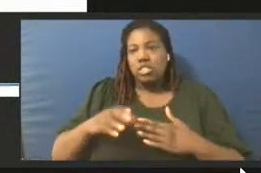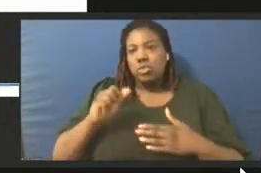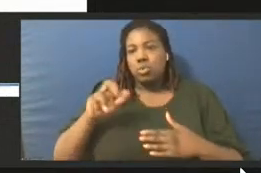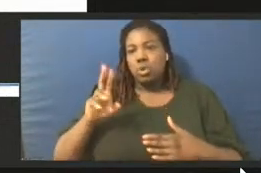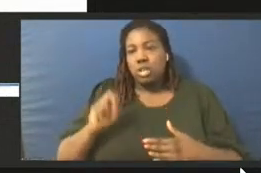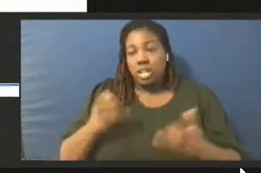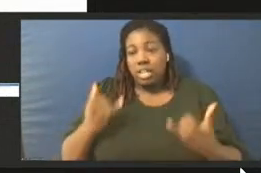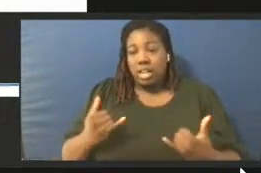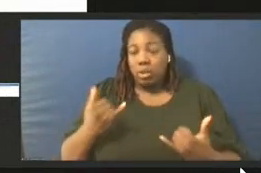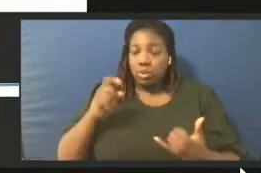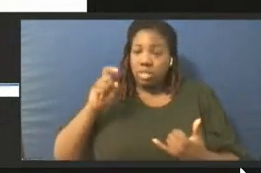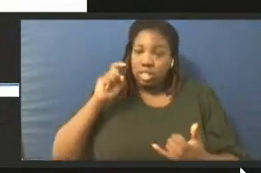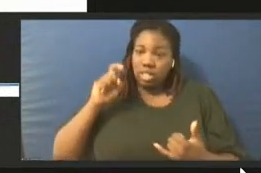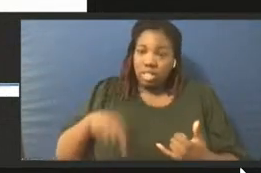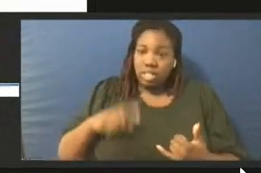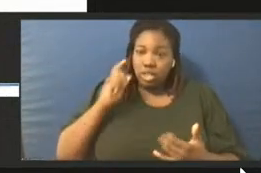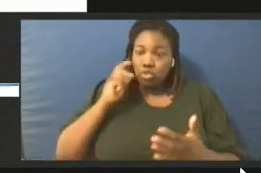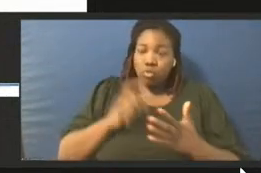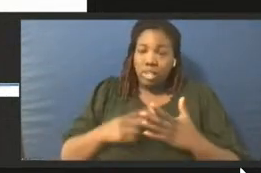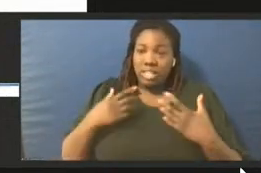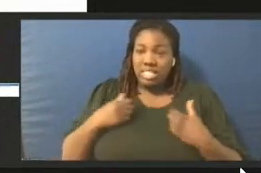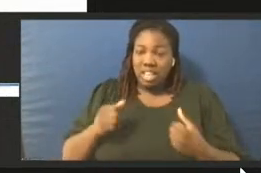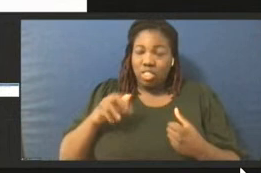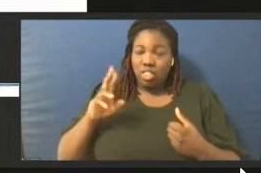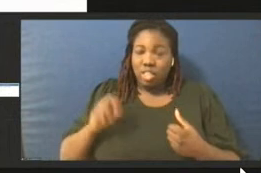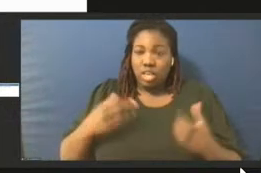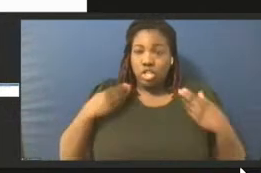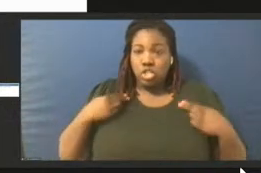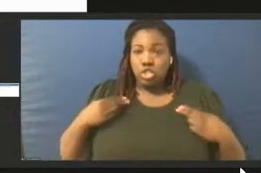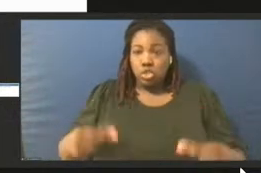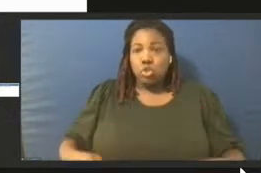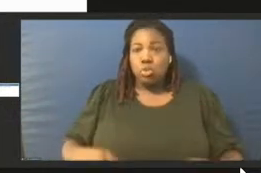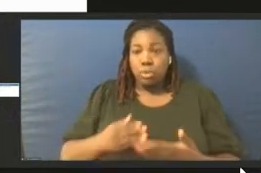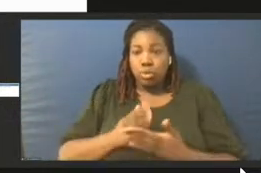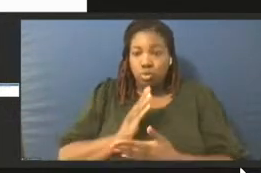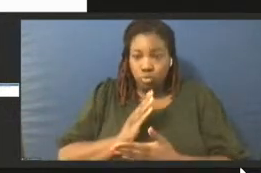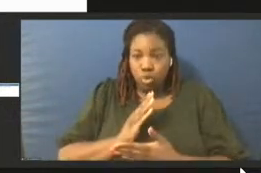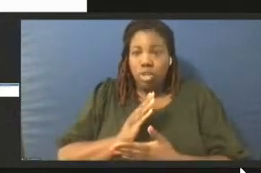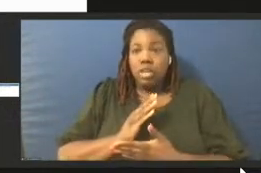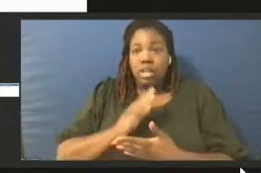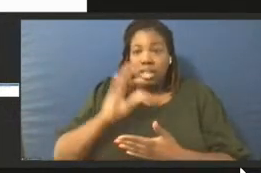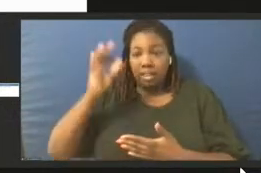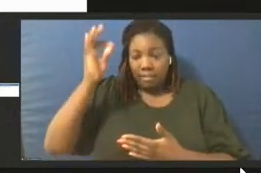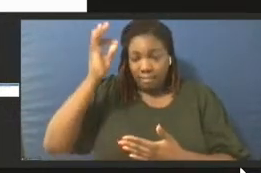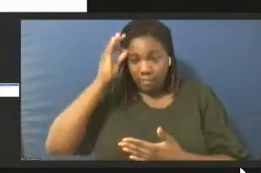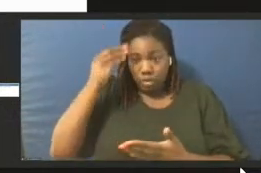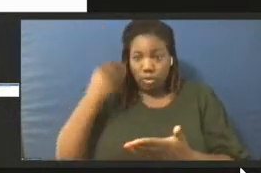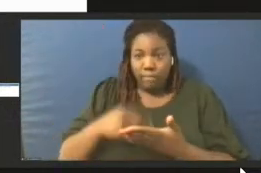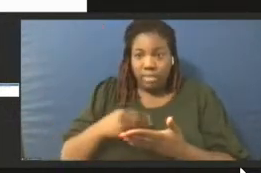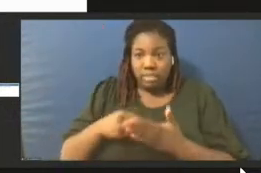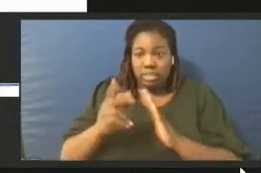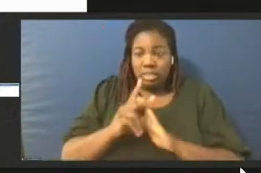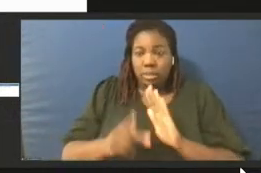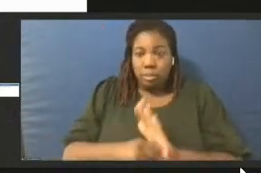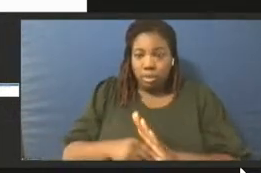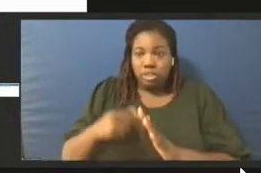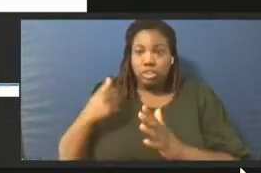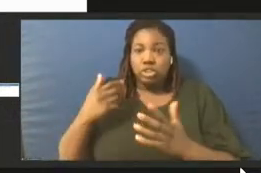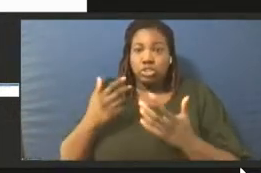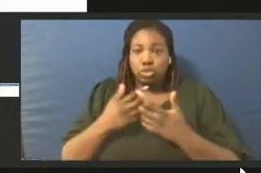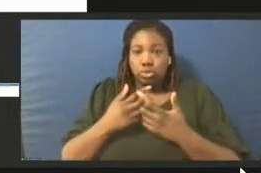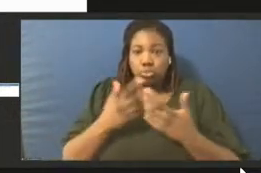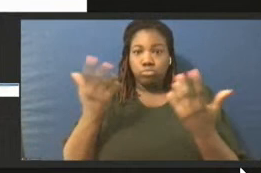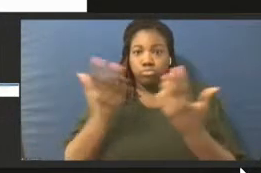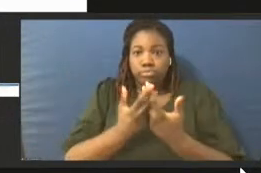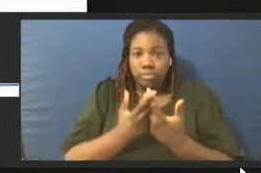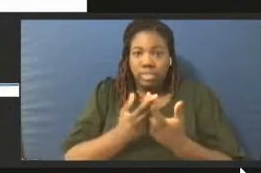recognize healthcare as a human right and align federal policies and funding to secure this right. Madam Chair, that is the recommendations